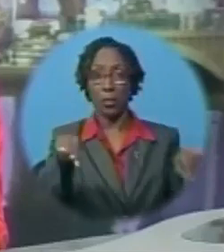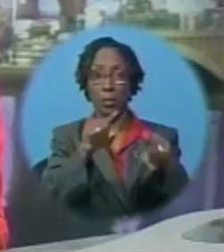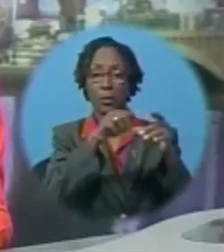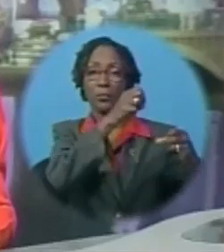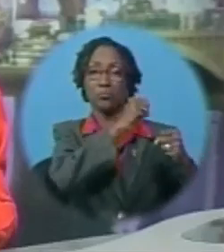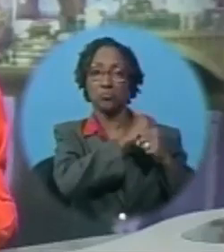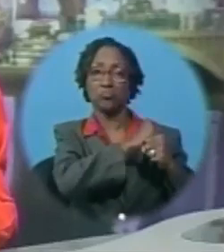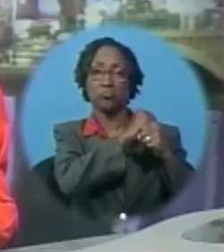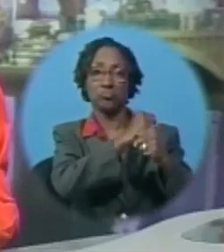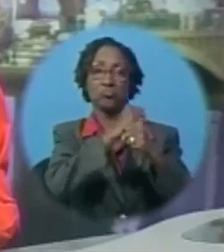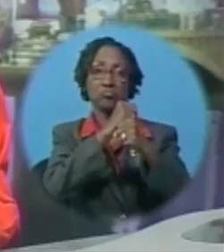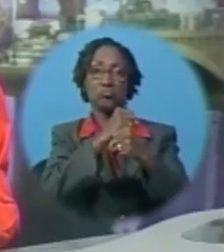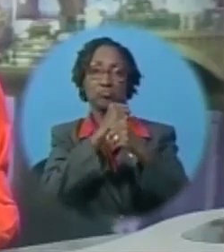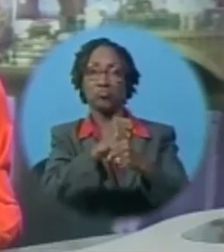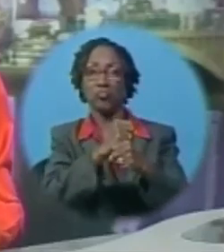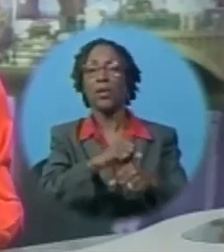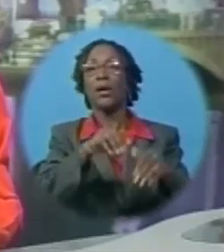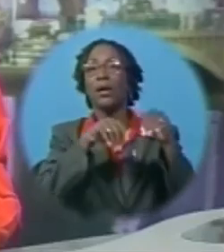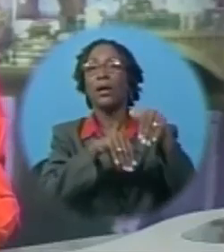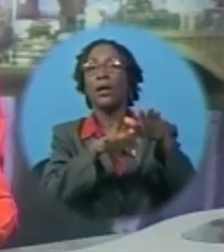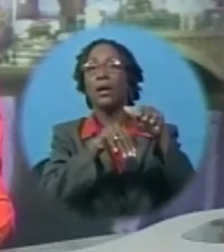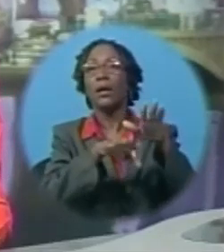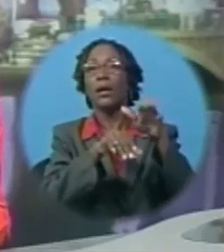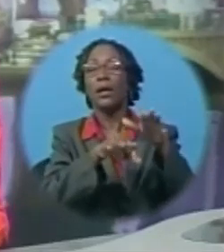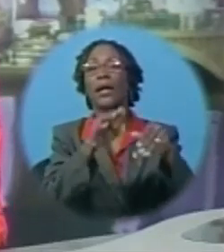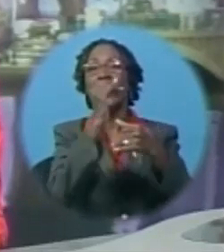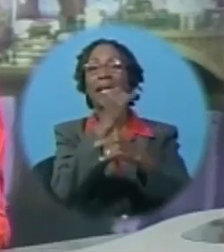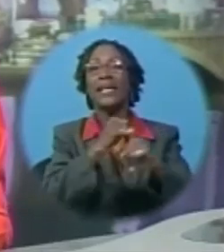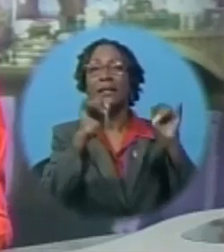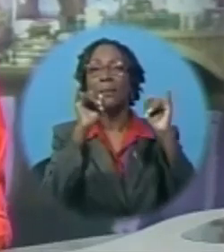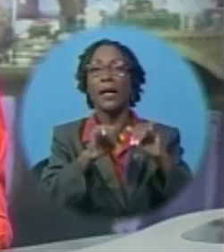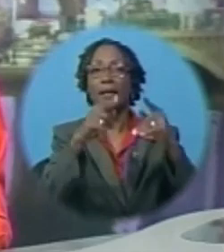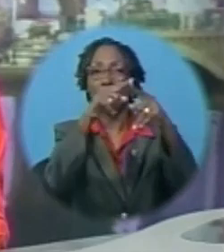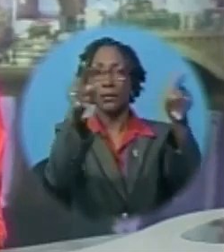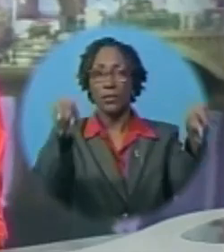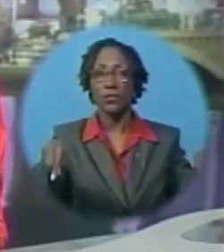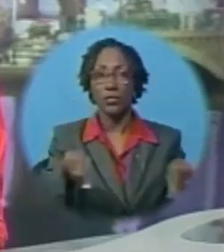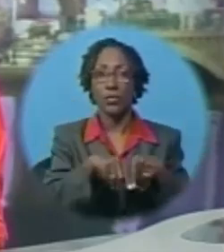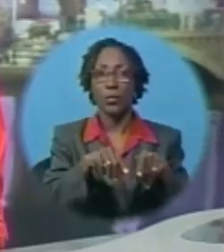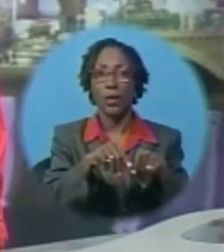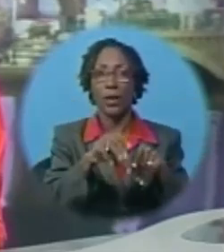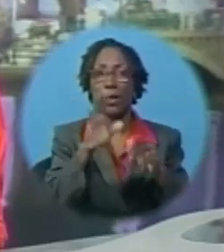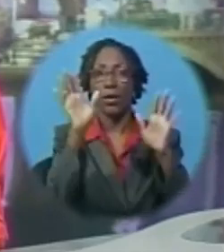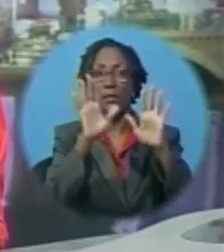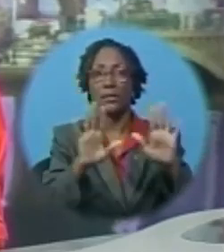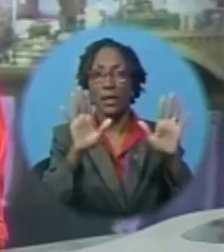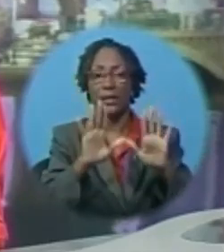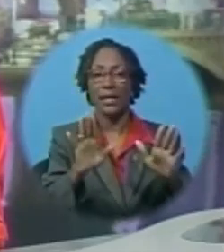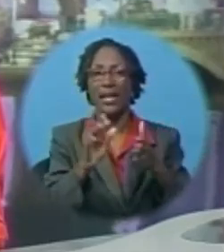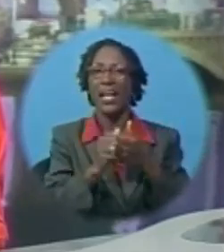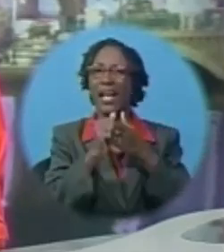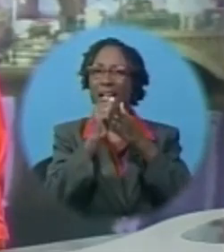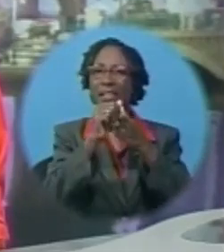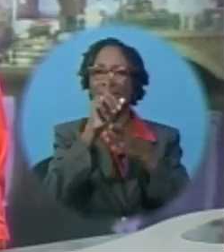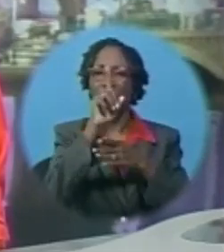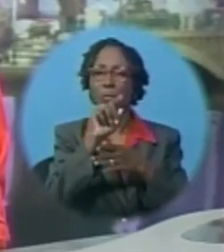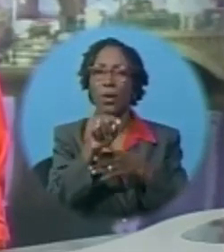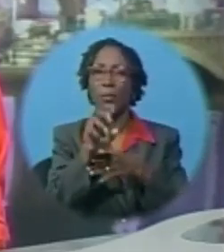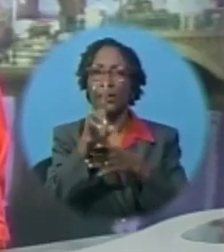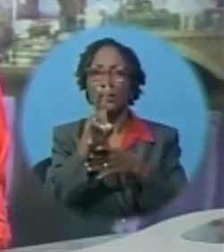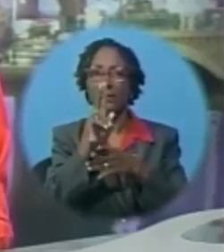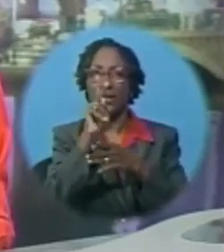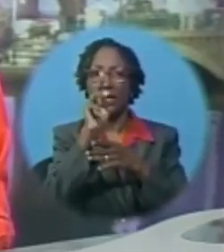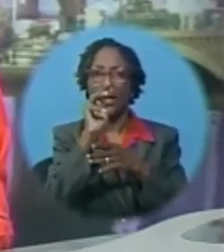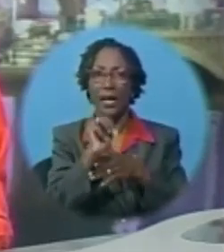Independence Square in Viewfort Town on Sunday before leading a 1.7-kilometer procession to Sandy Beach and